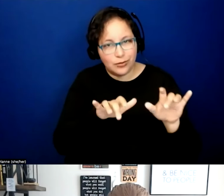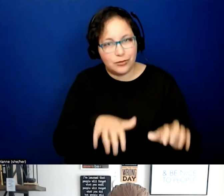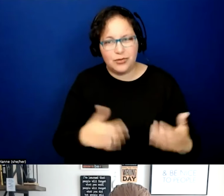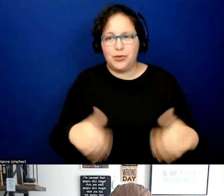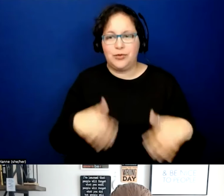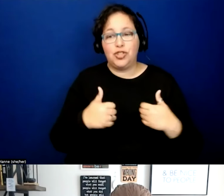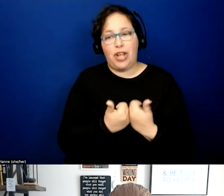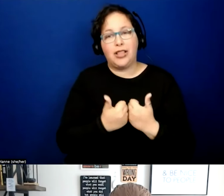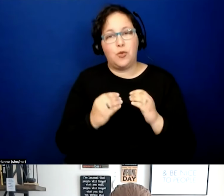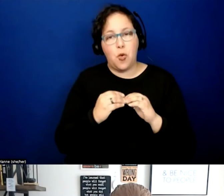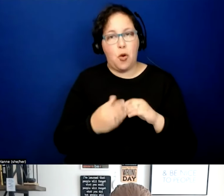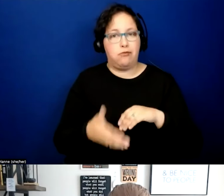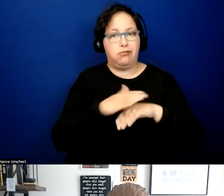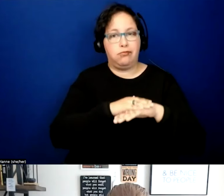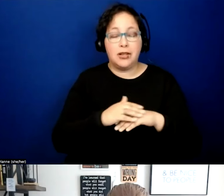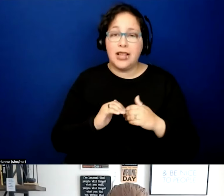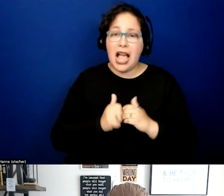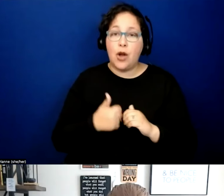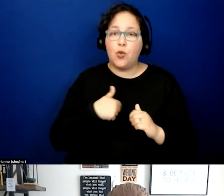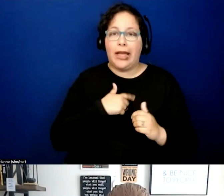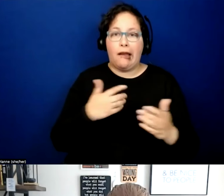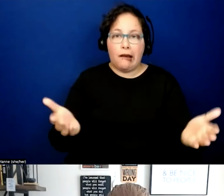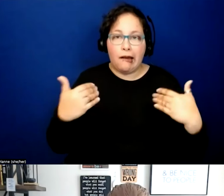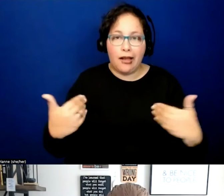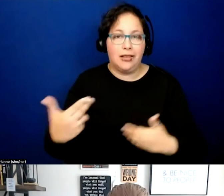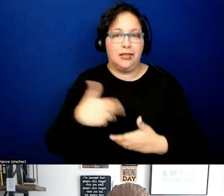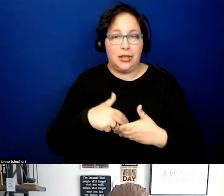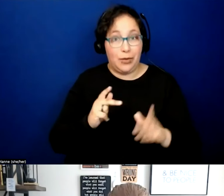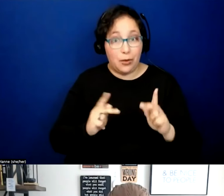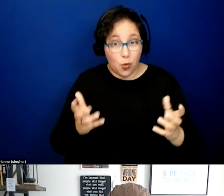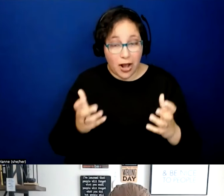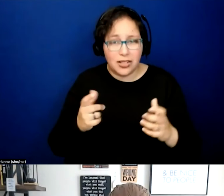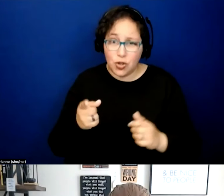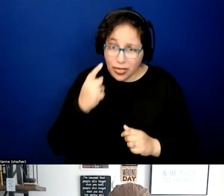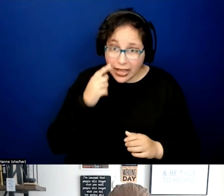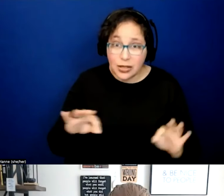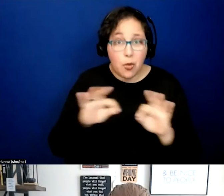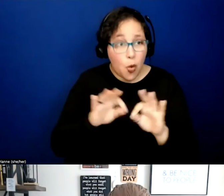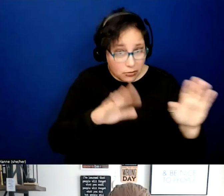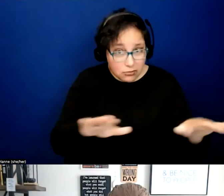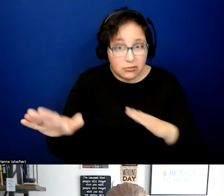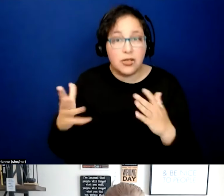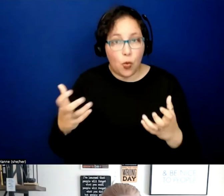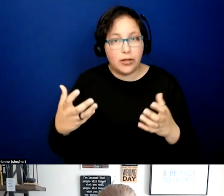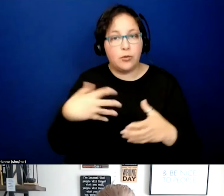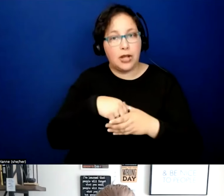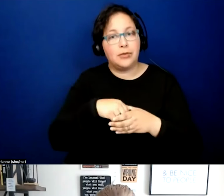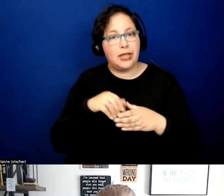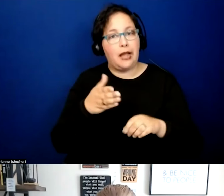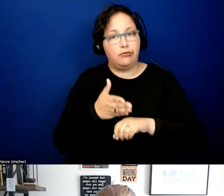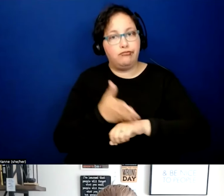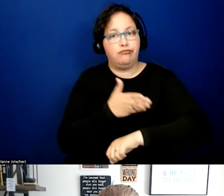huge challenge, is like how do we get people on board that think that this is important work and that want to participate in it